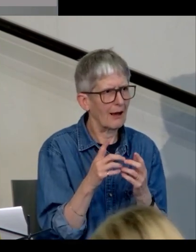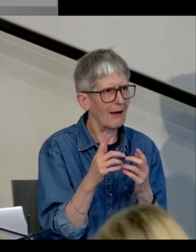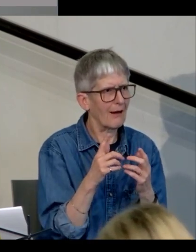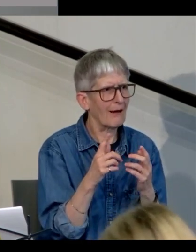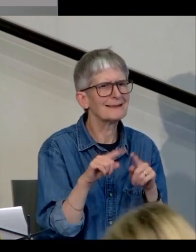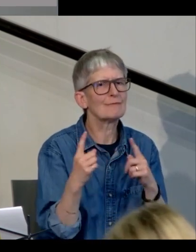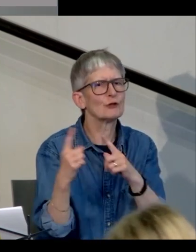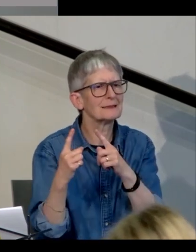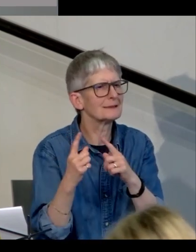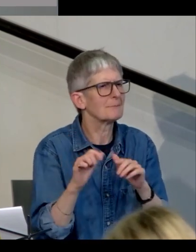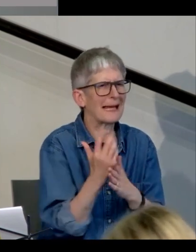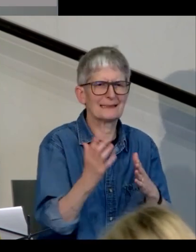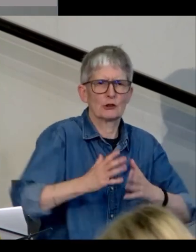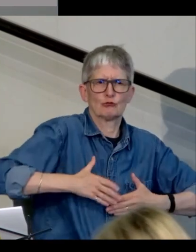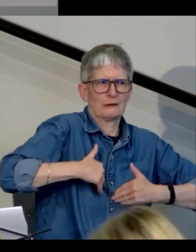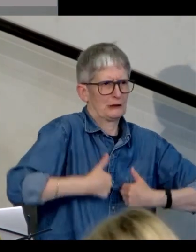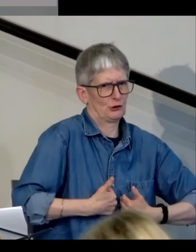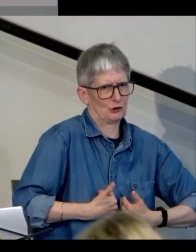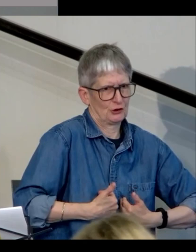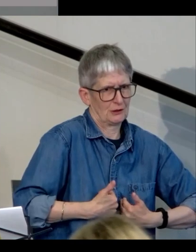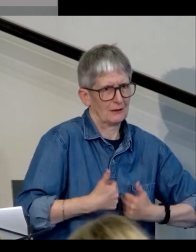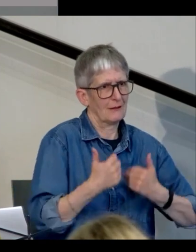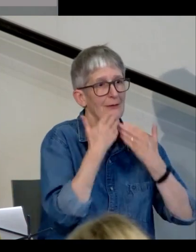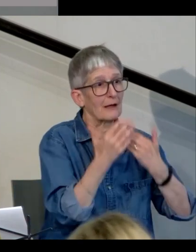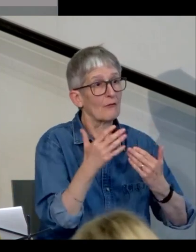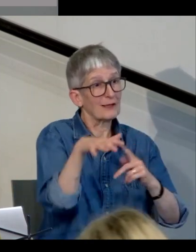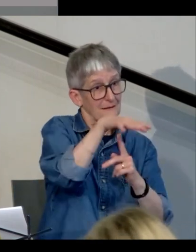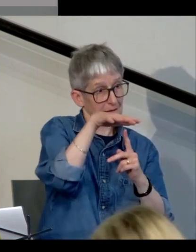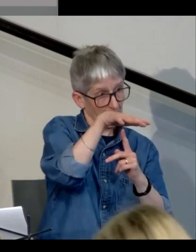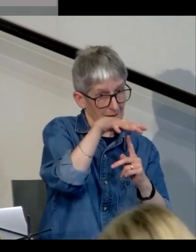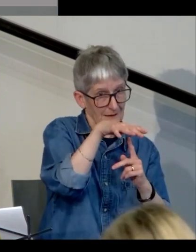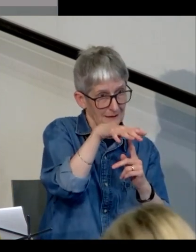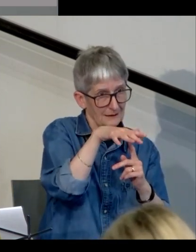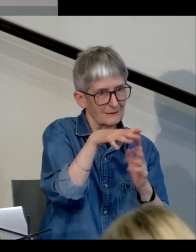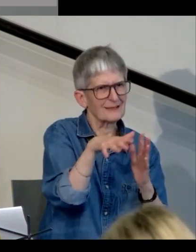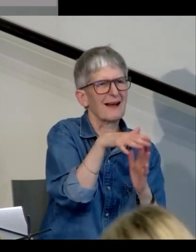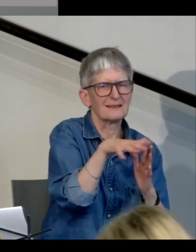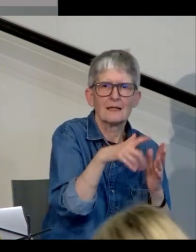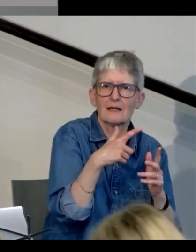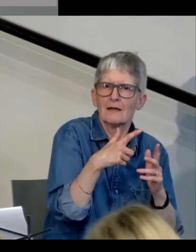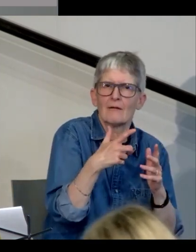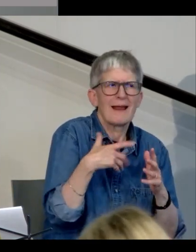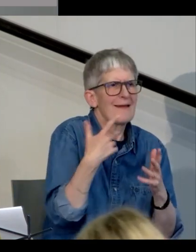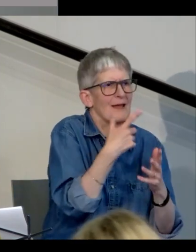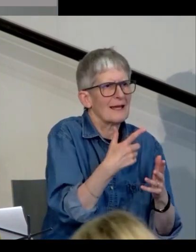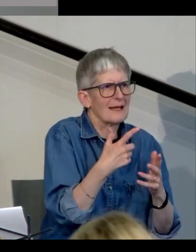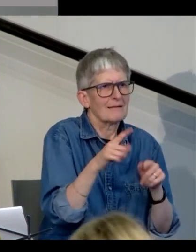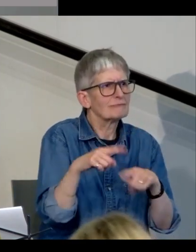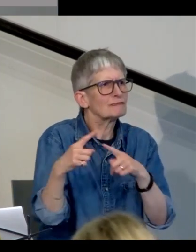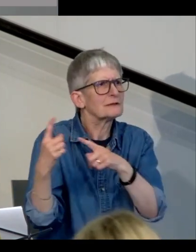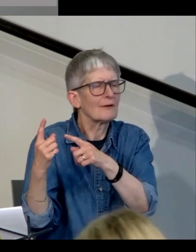things. And we thank you for the society we live in. And we long to be a place where we see how